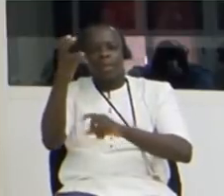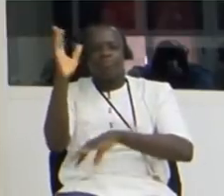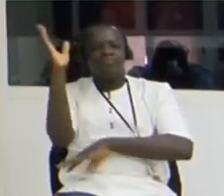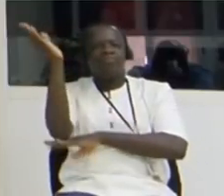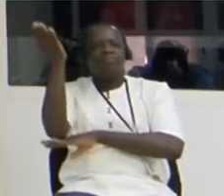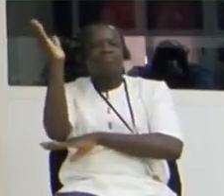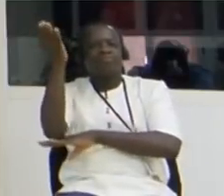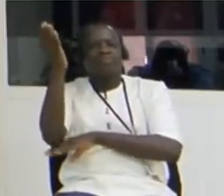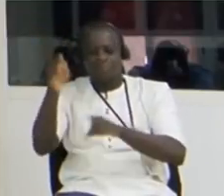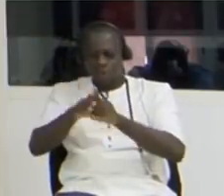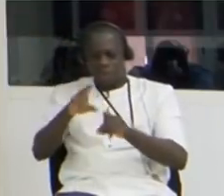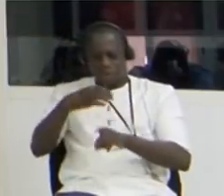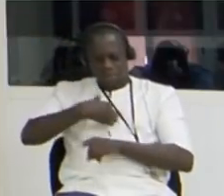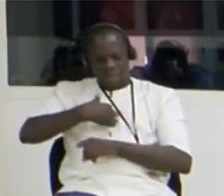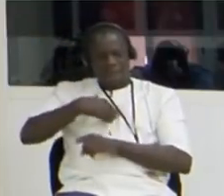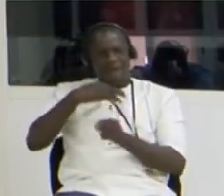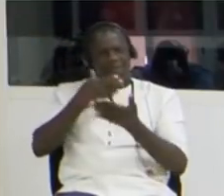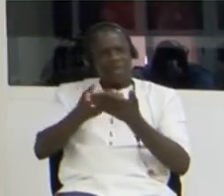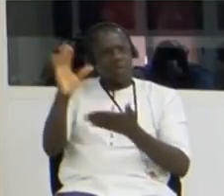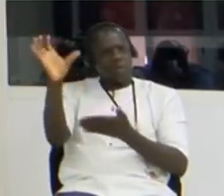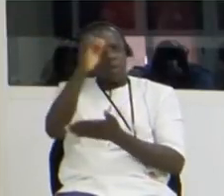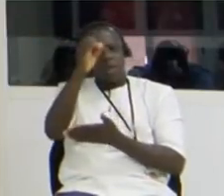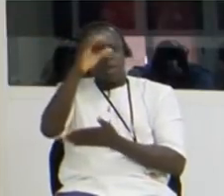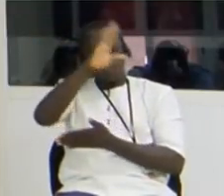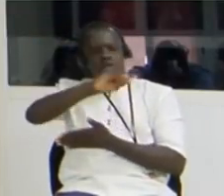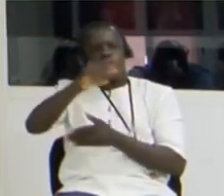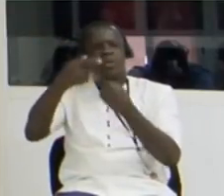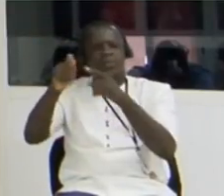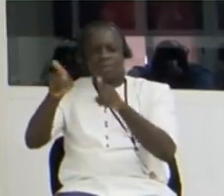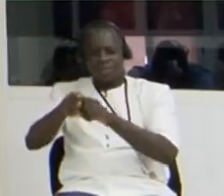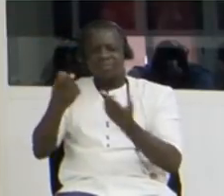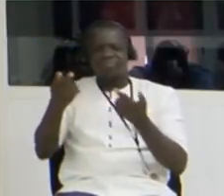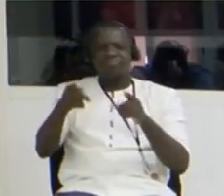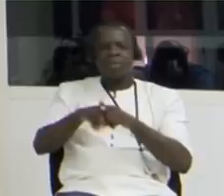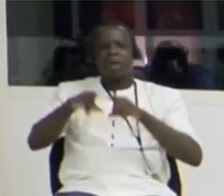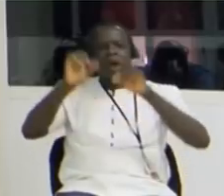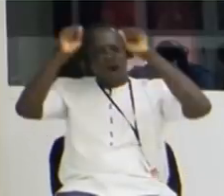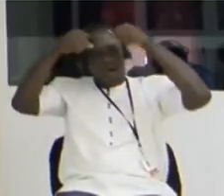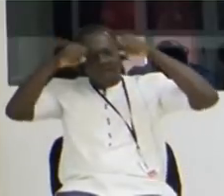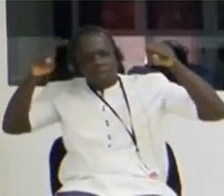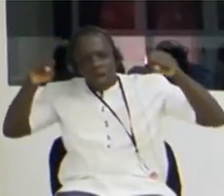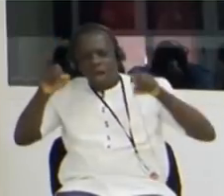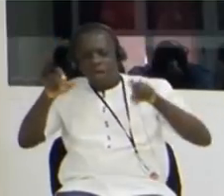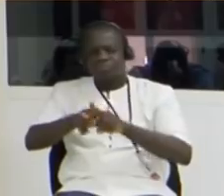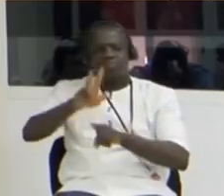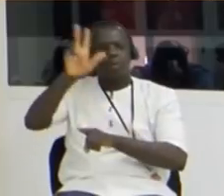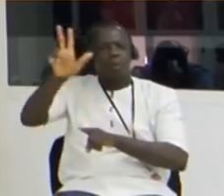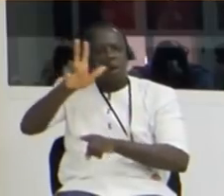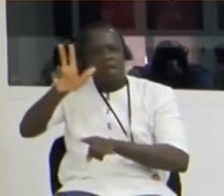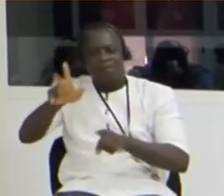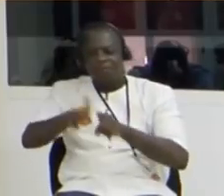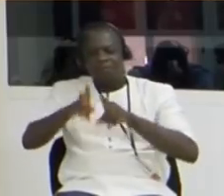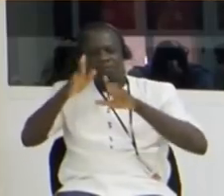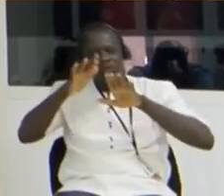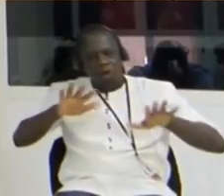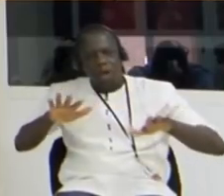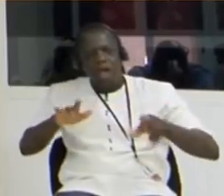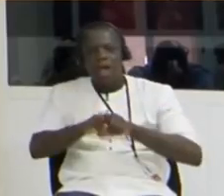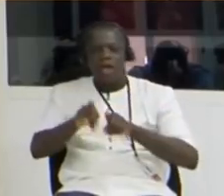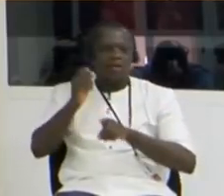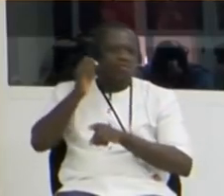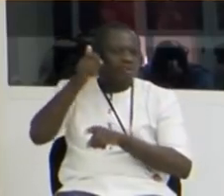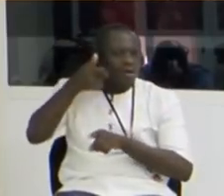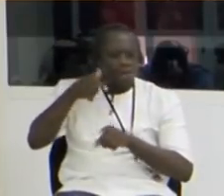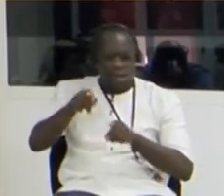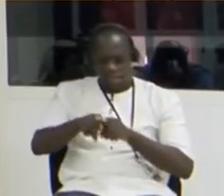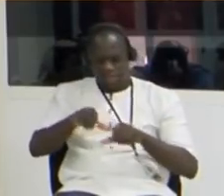you win. And they come in their traditional attire, and I think it's a way of also promoting the culture. A Sarahule girl will